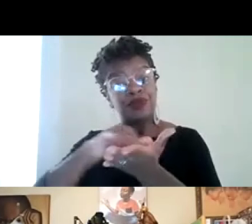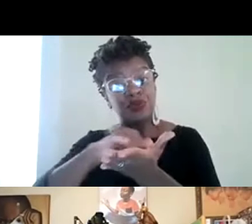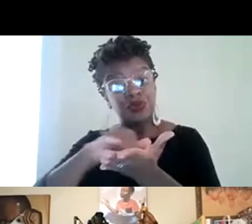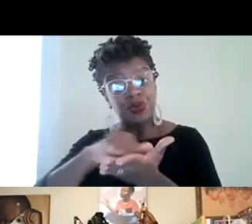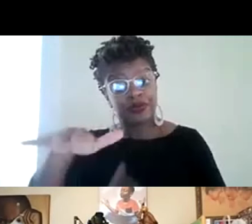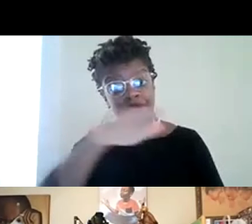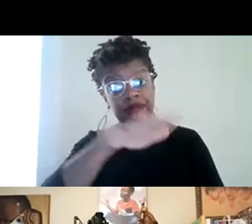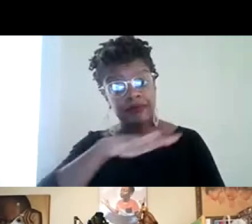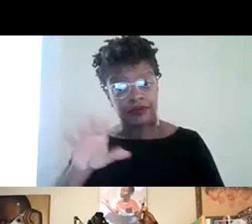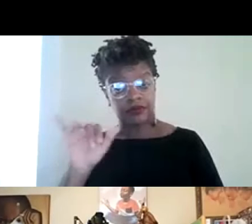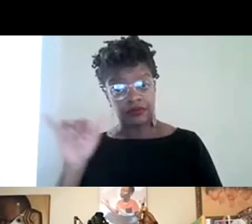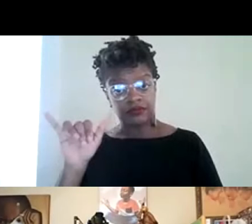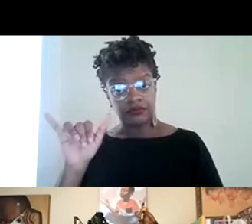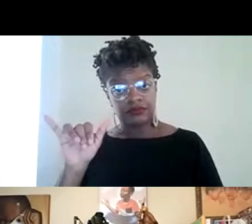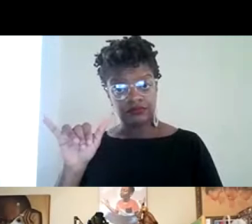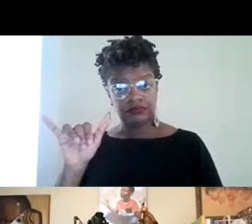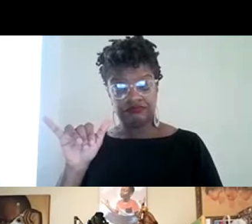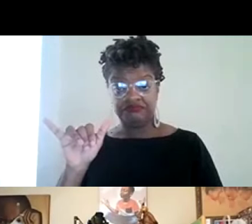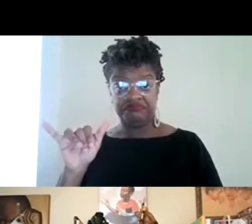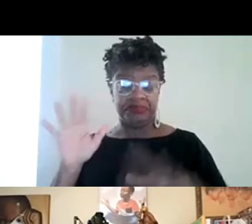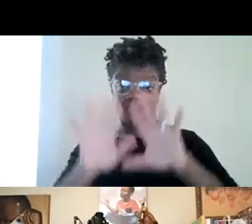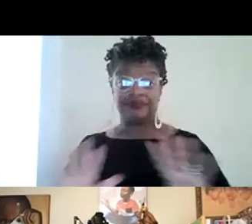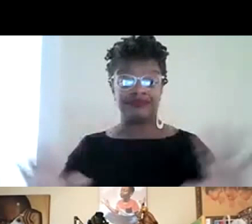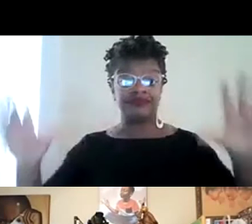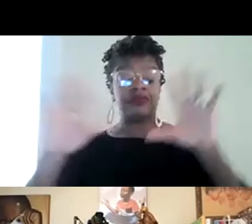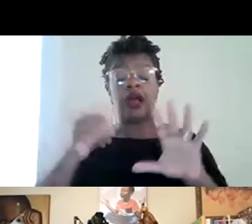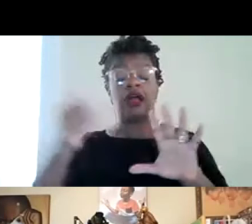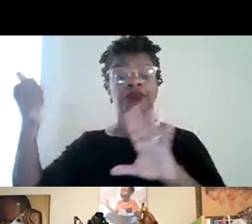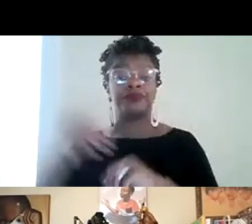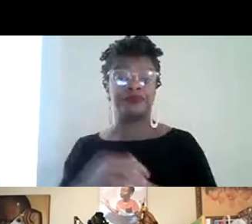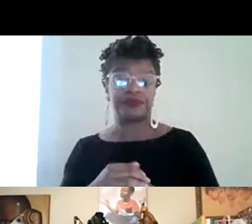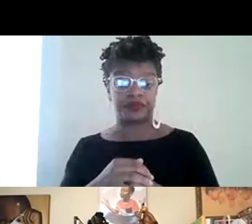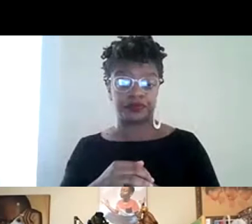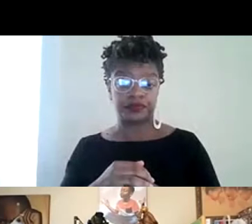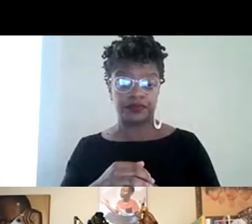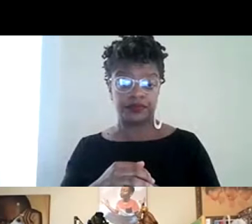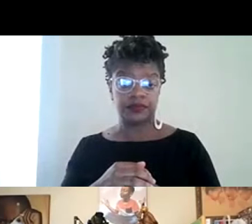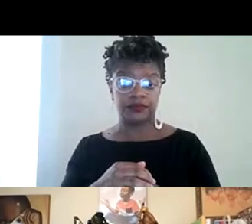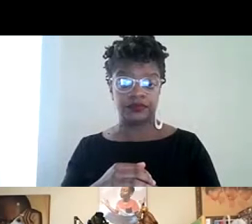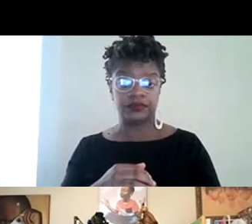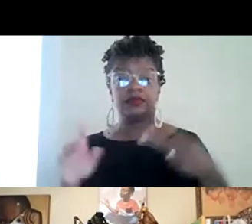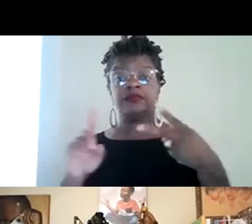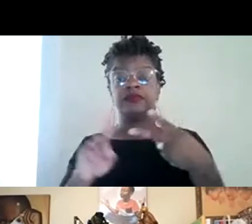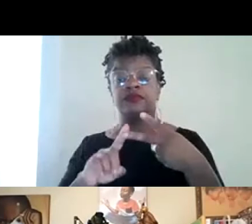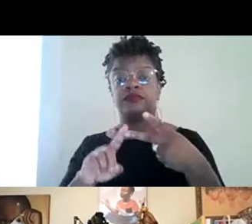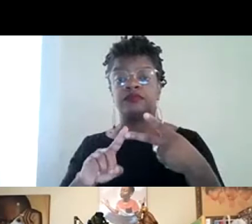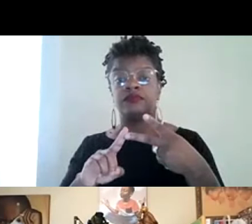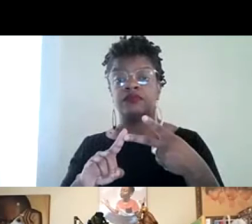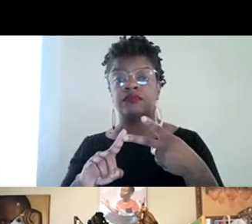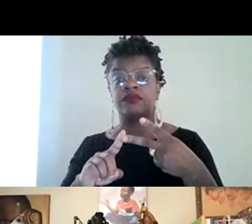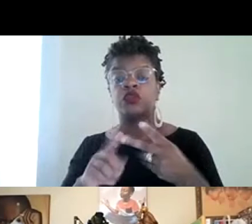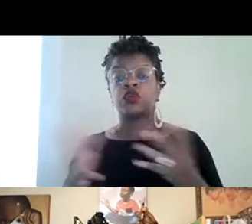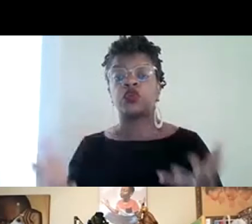area, and more expansively, thinking in other ways? Also cultivating race, diversity,